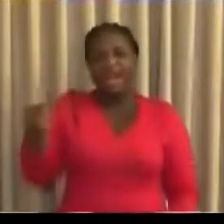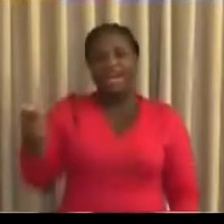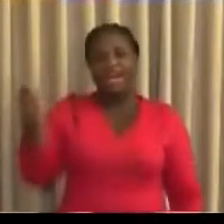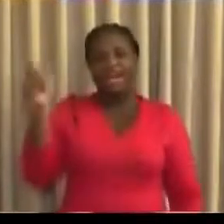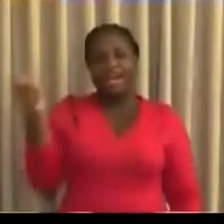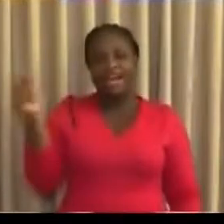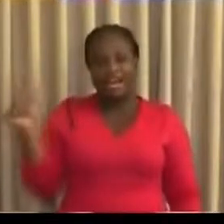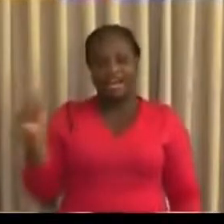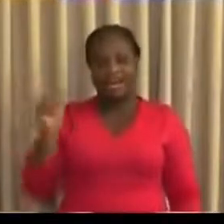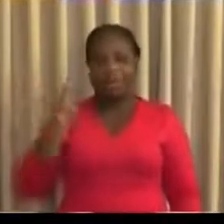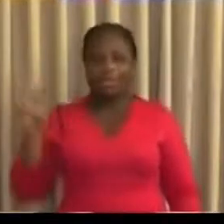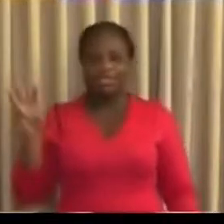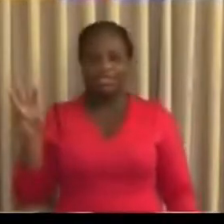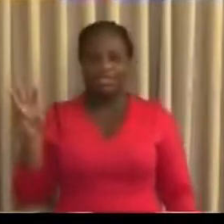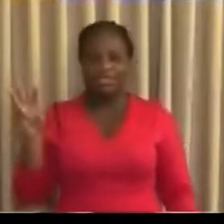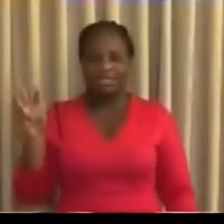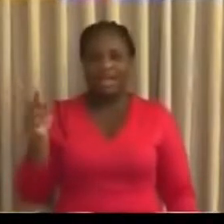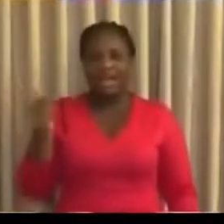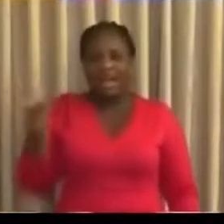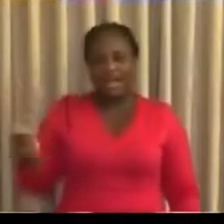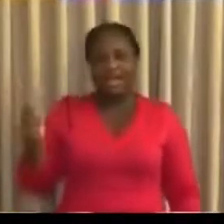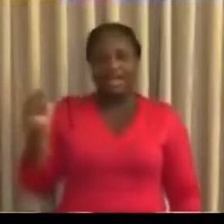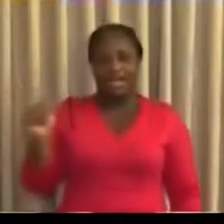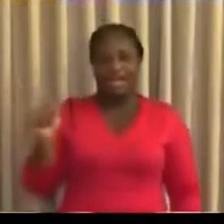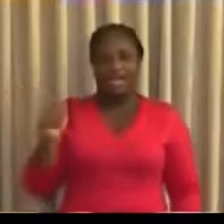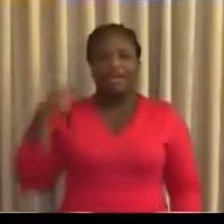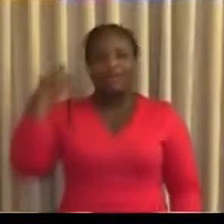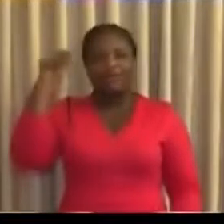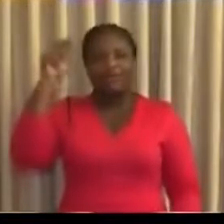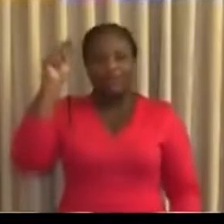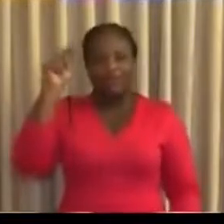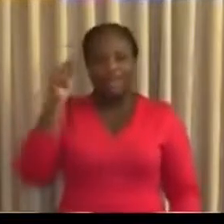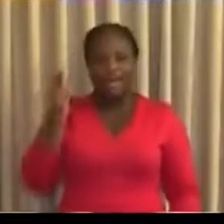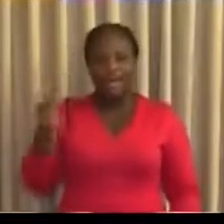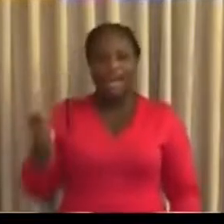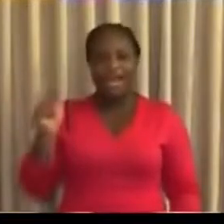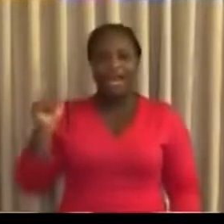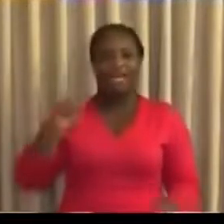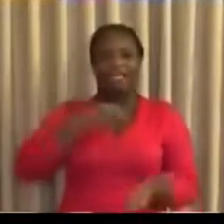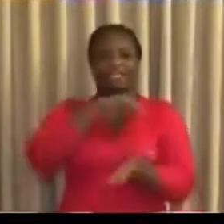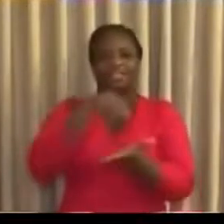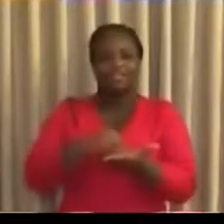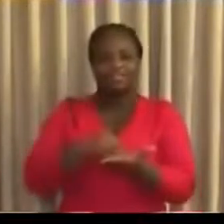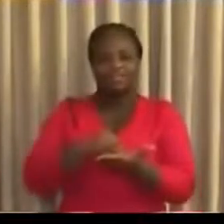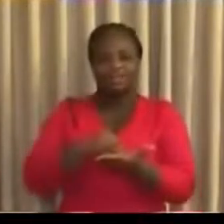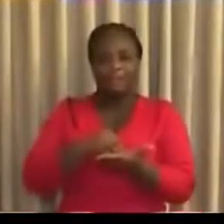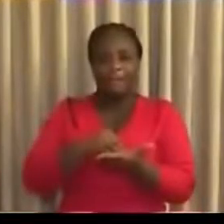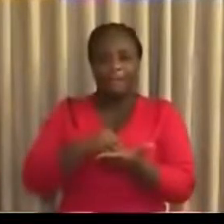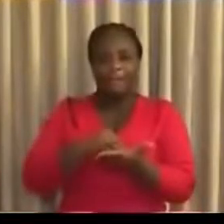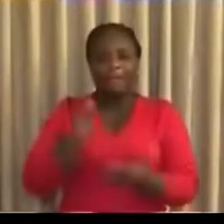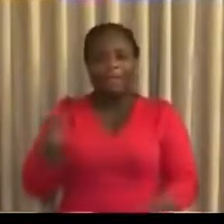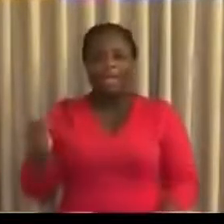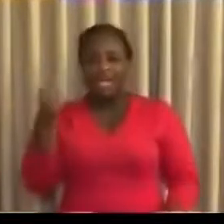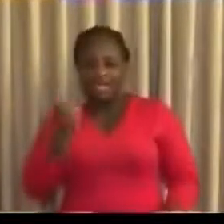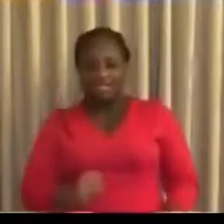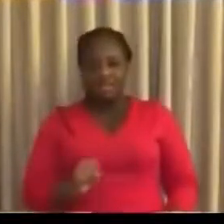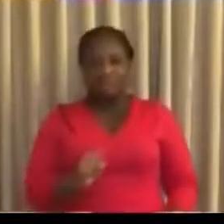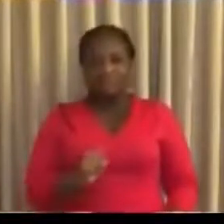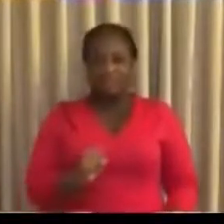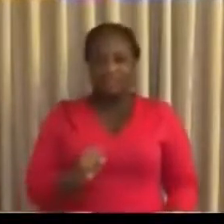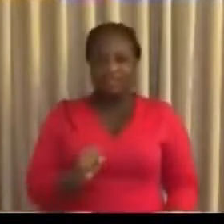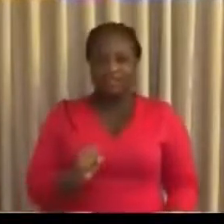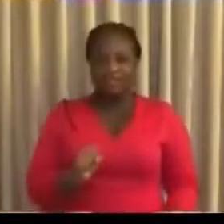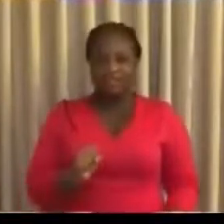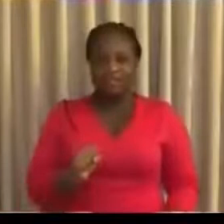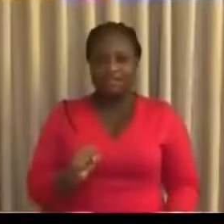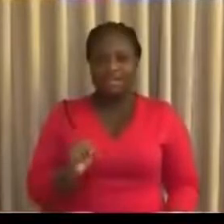North Municipality, Ga Central Municipality, Ga South Municipality, Ga East